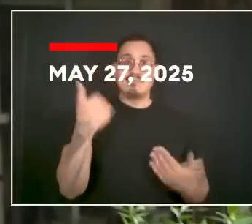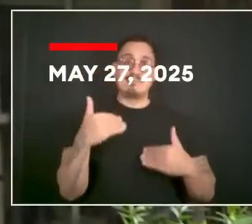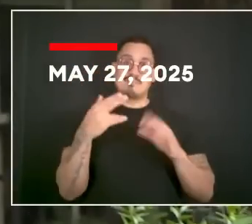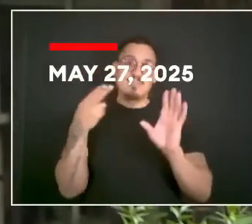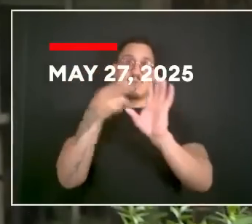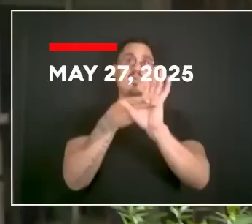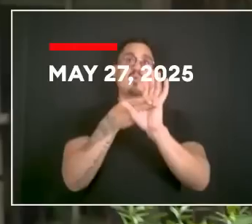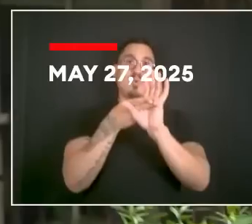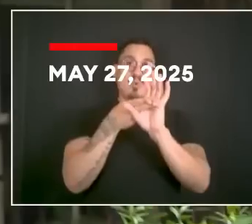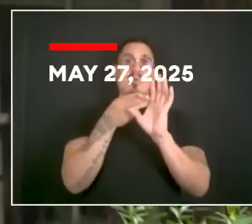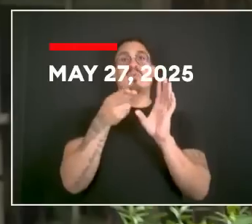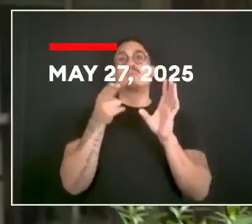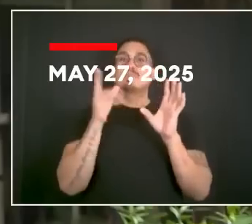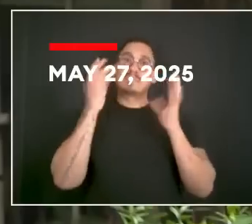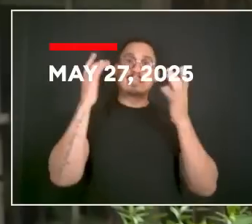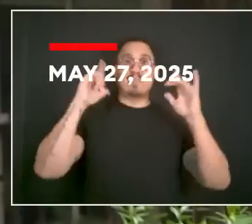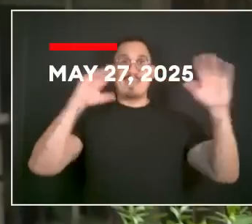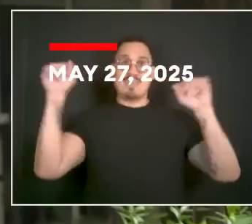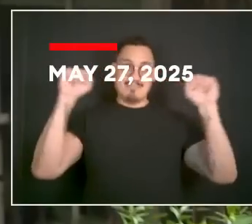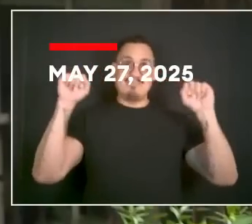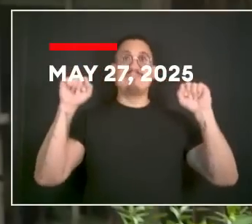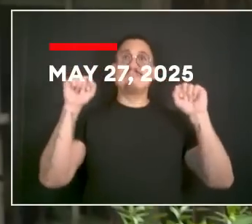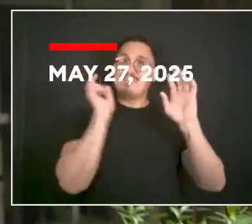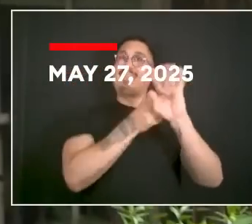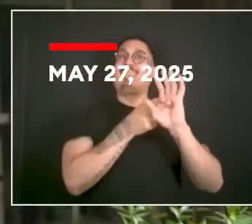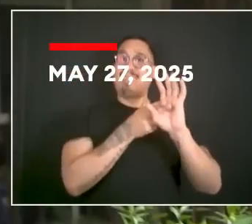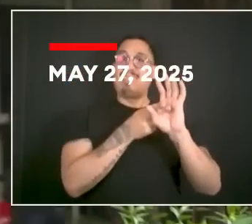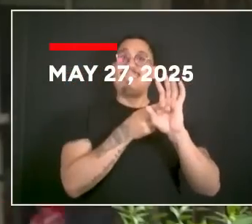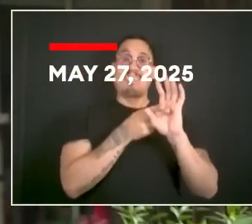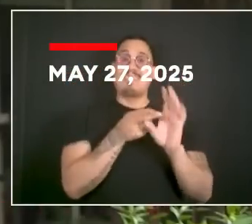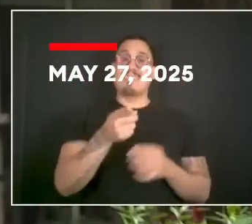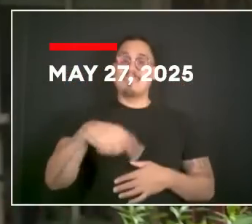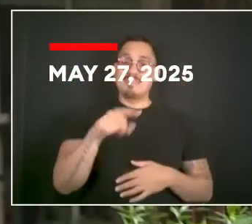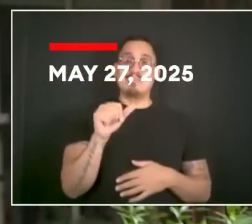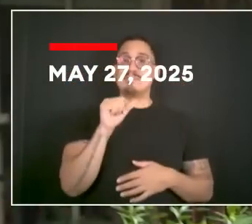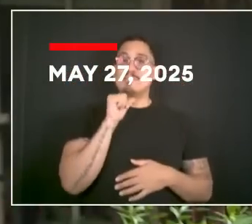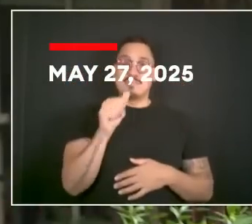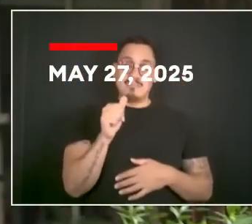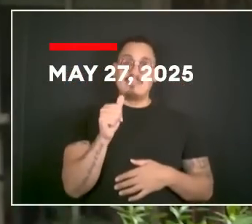It's extremely attractive. But you know what? They're not talking to that